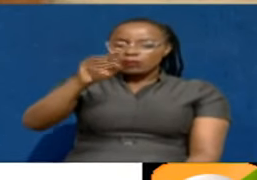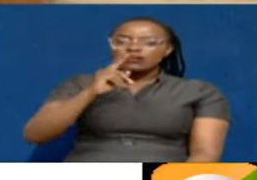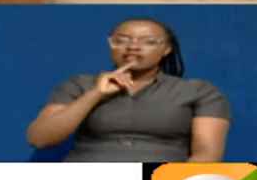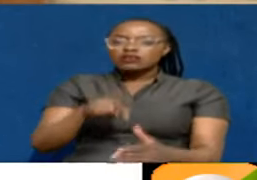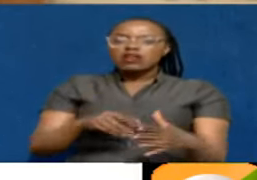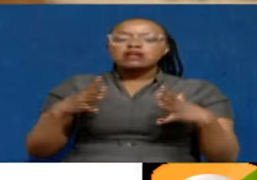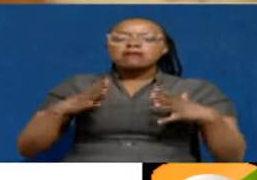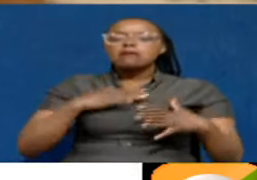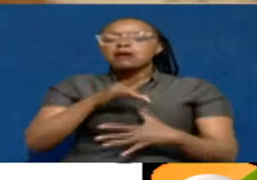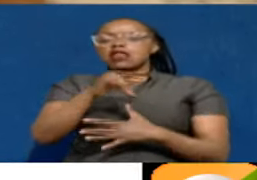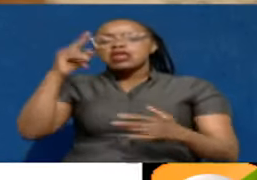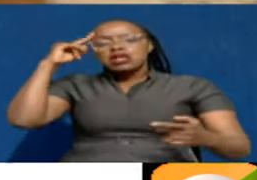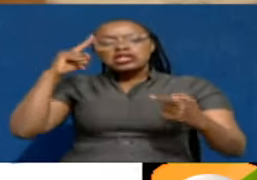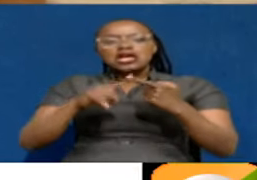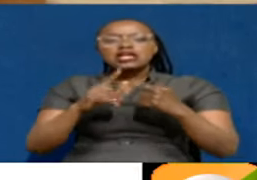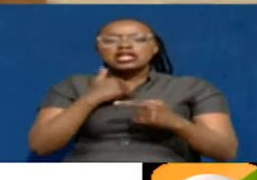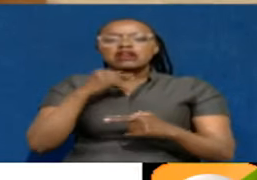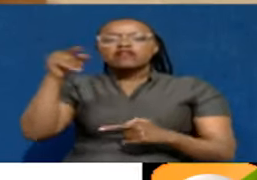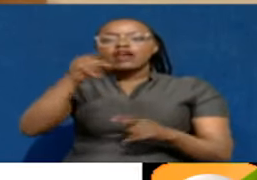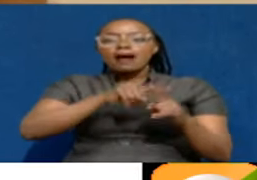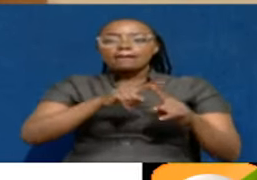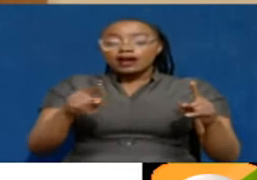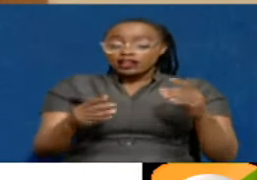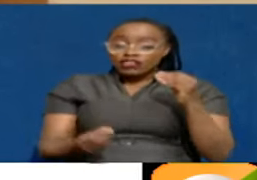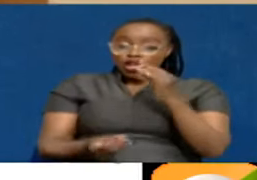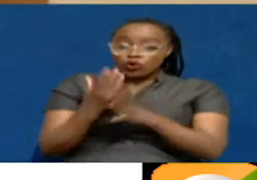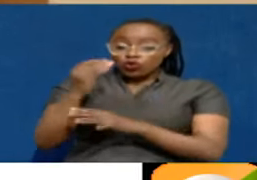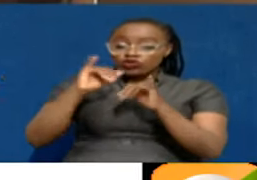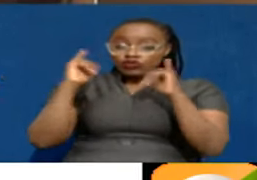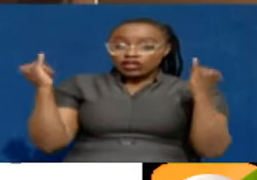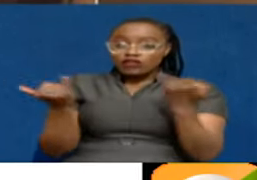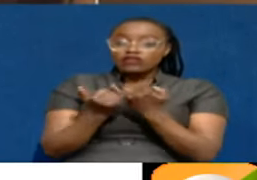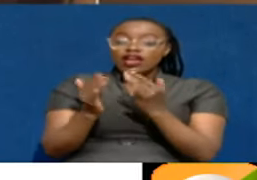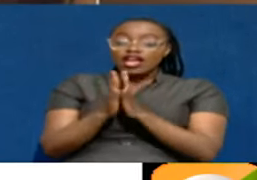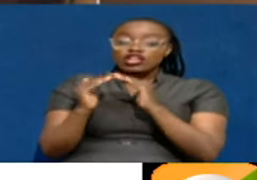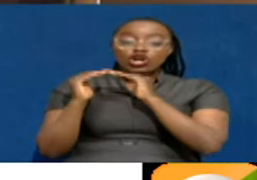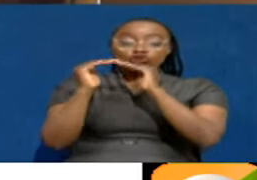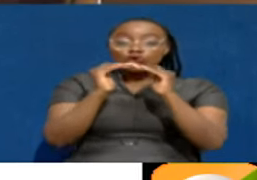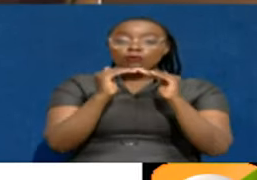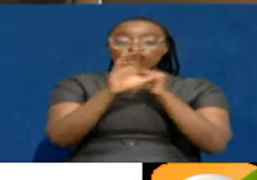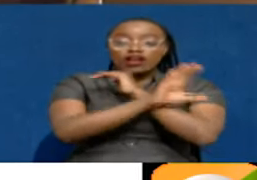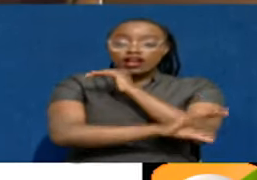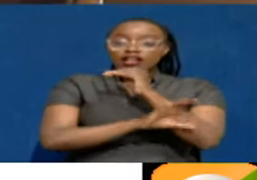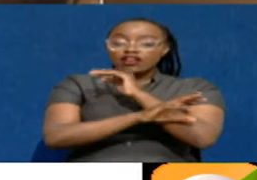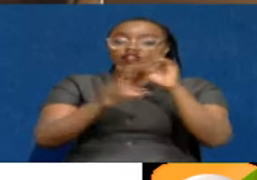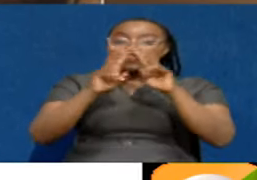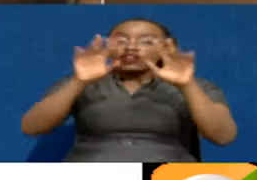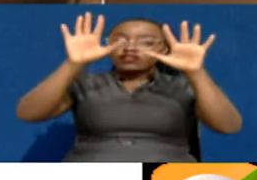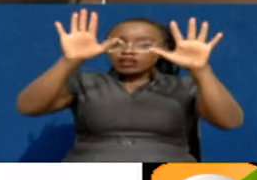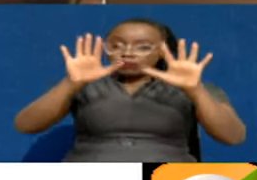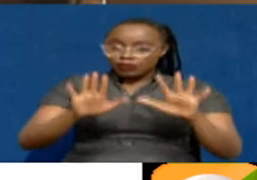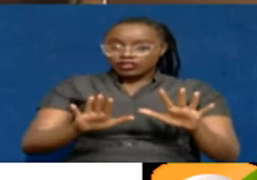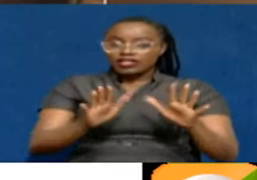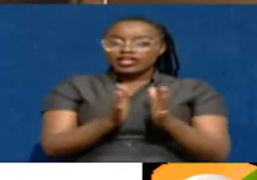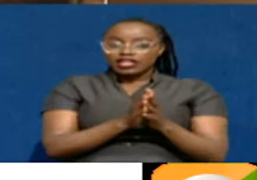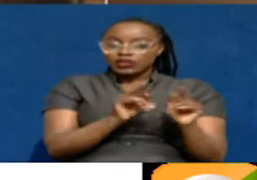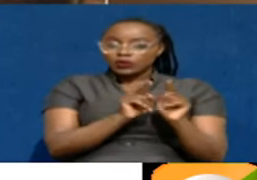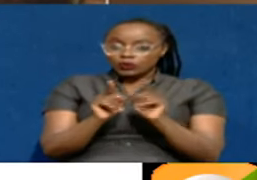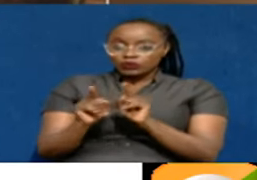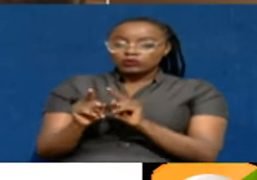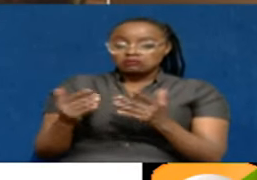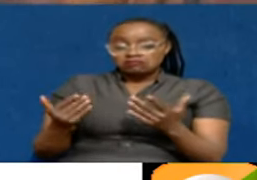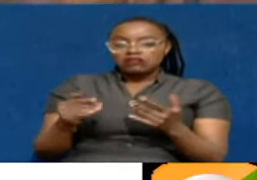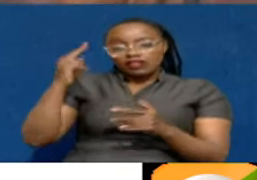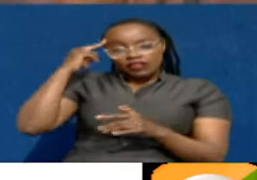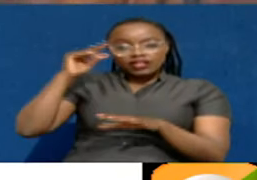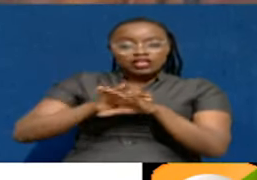people are being targeted. But growth of institutions and growth of a democracy in a country is of paramount importance.